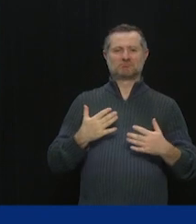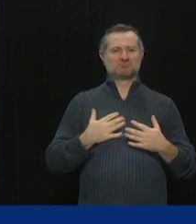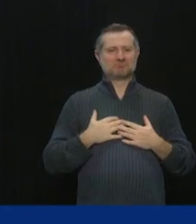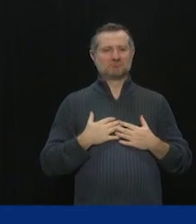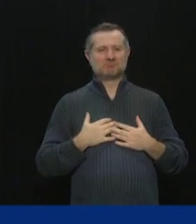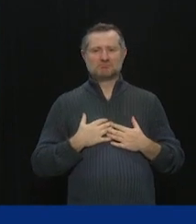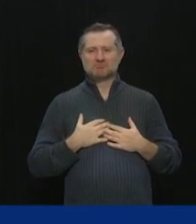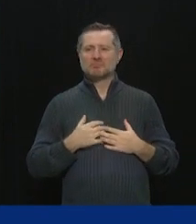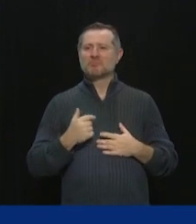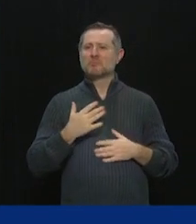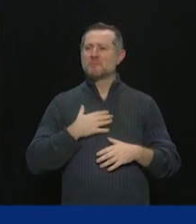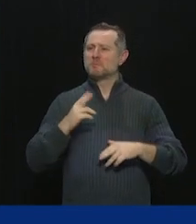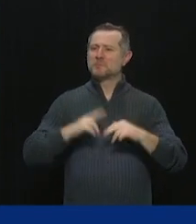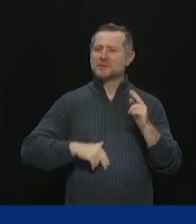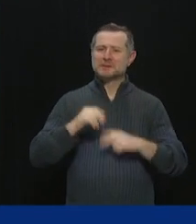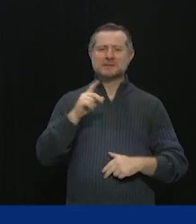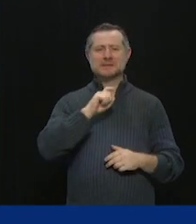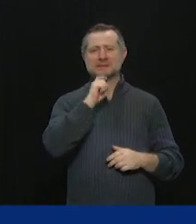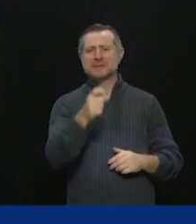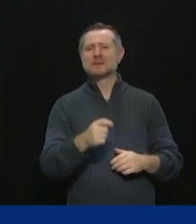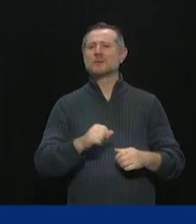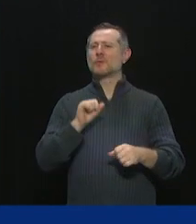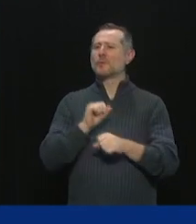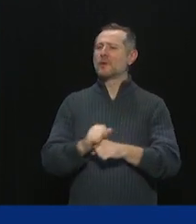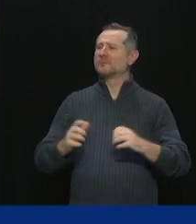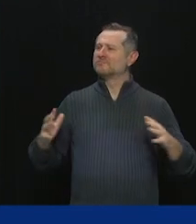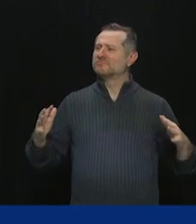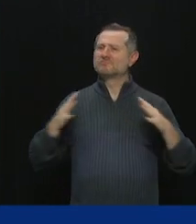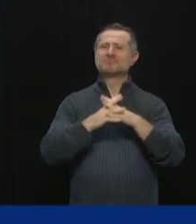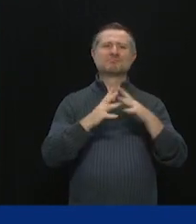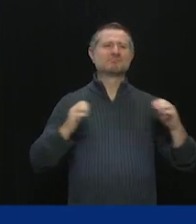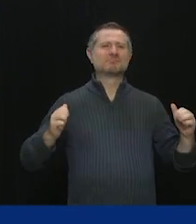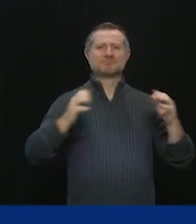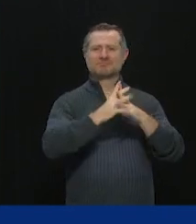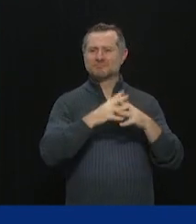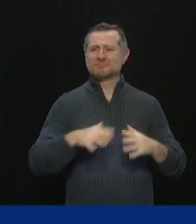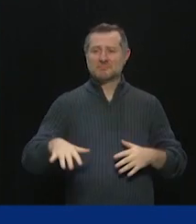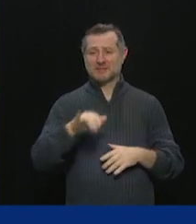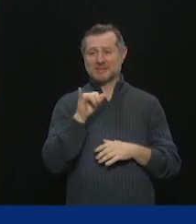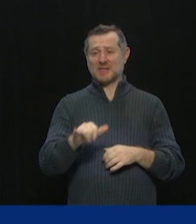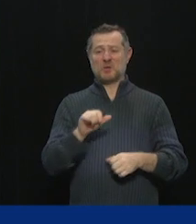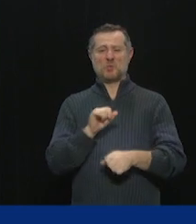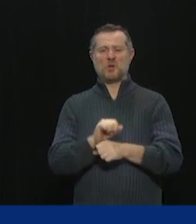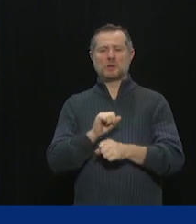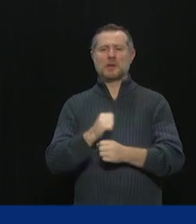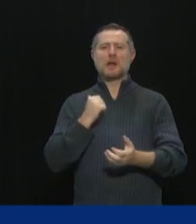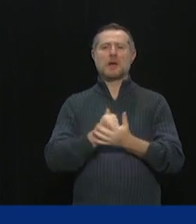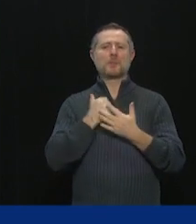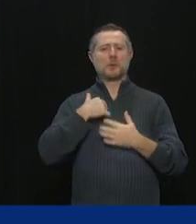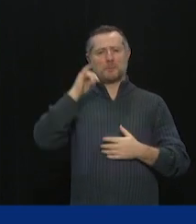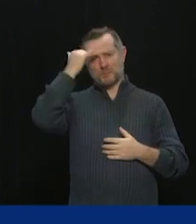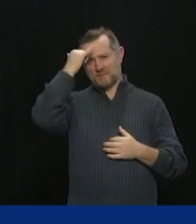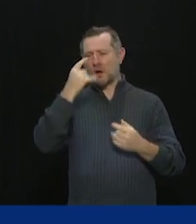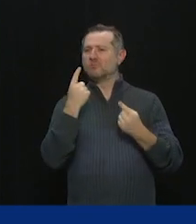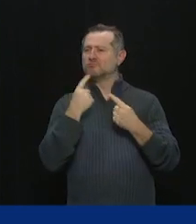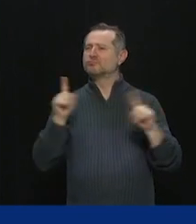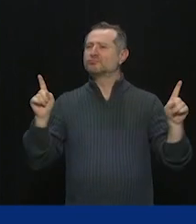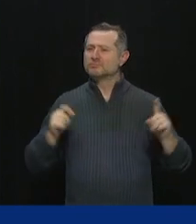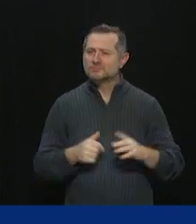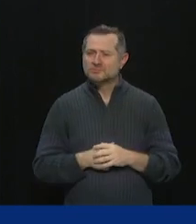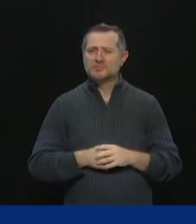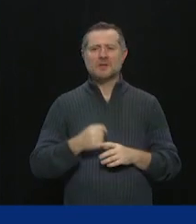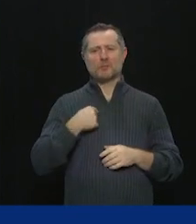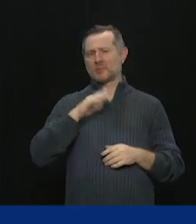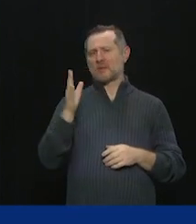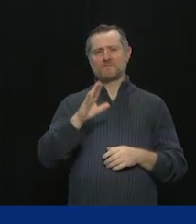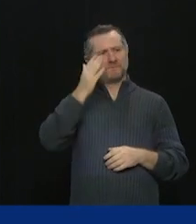steel we built, the work we did on the wharfs to make Buffalo the great city it is. And I'll never forget that. how my family was elevated